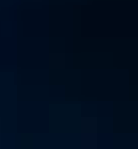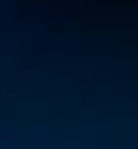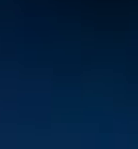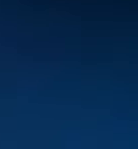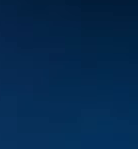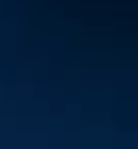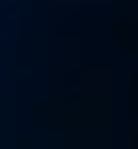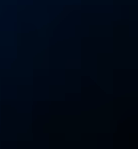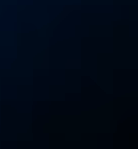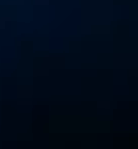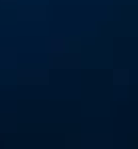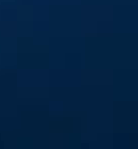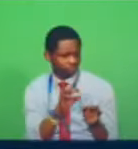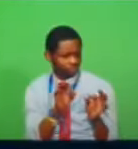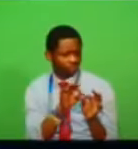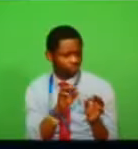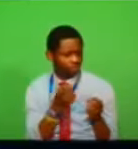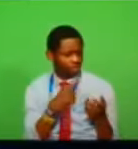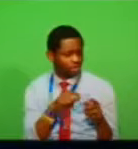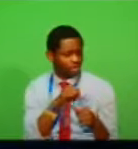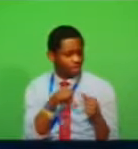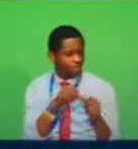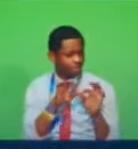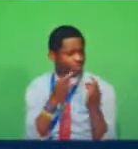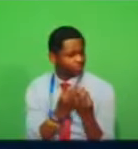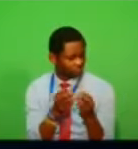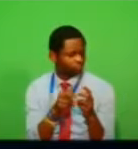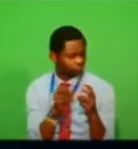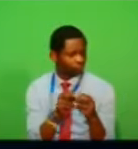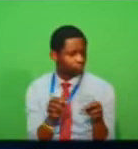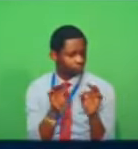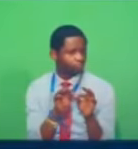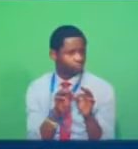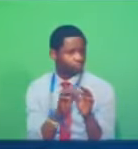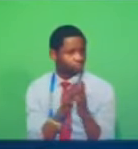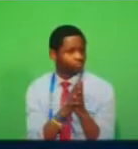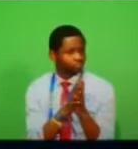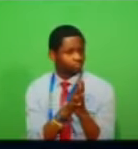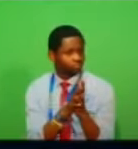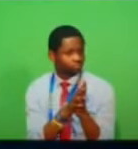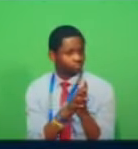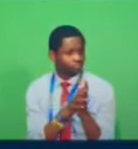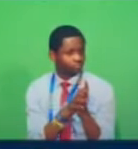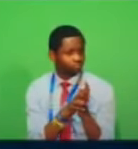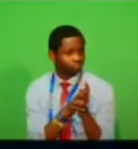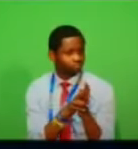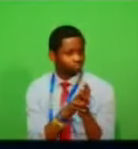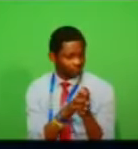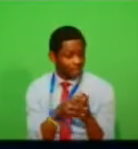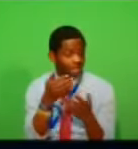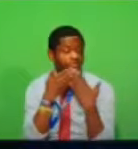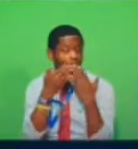it is that, when it comes to family life, it's very important. I thank God that this time we have added Christian marriages and family life